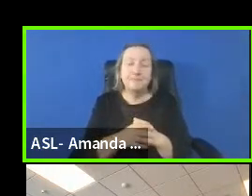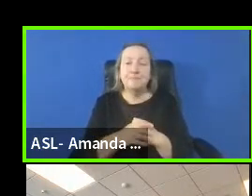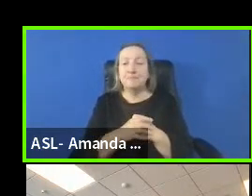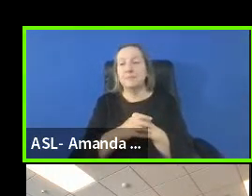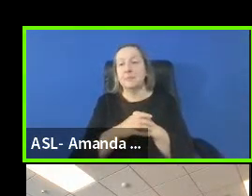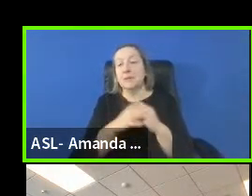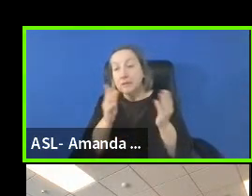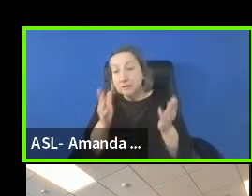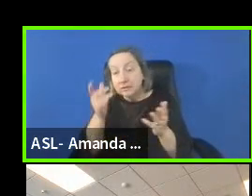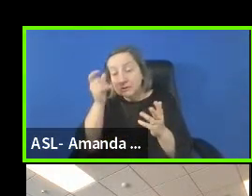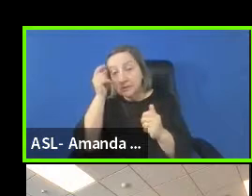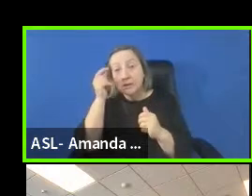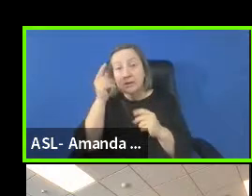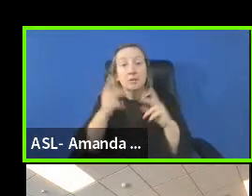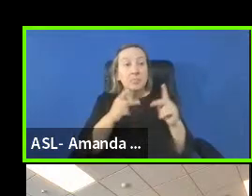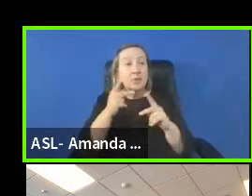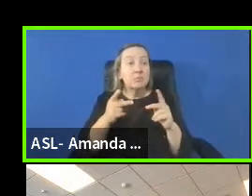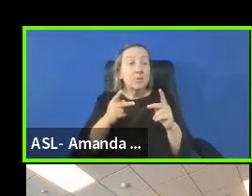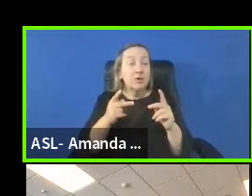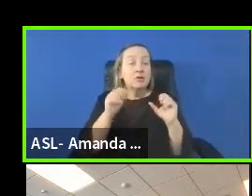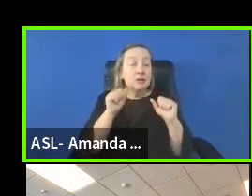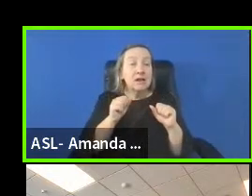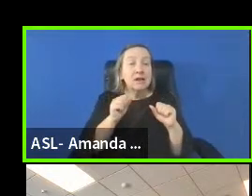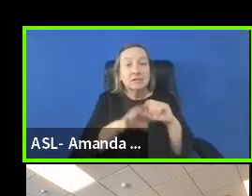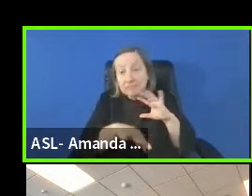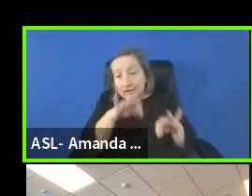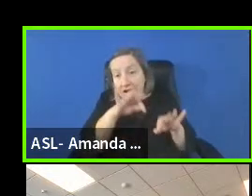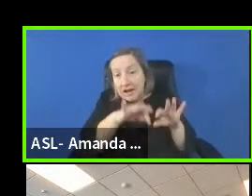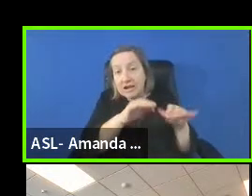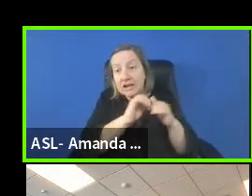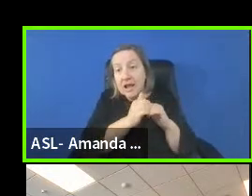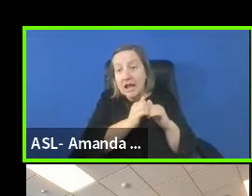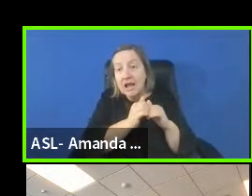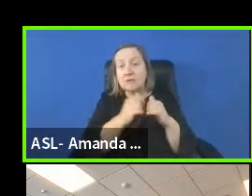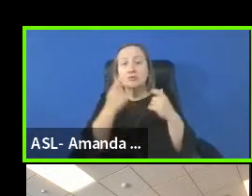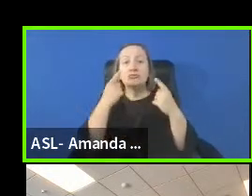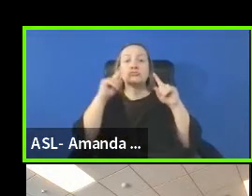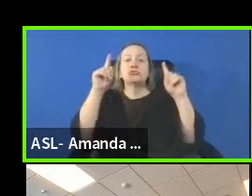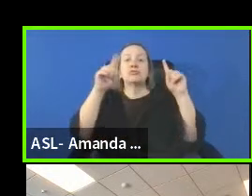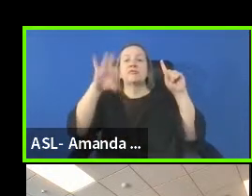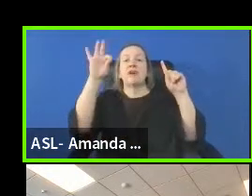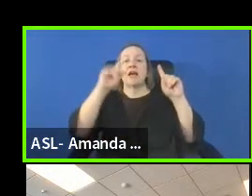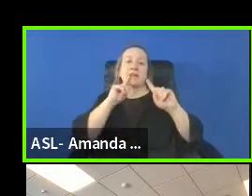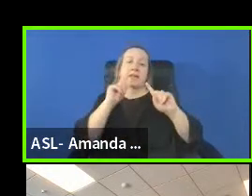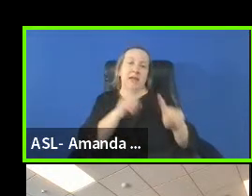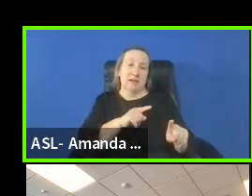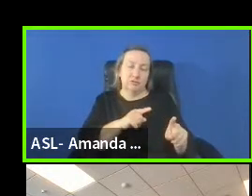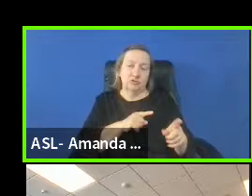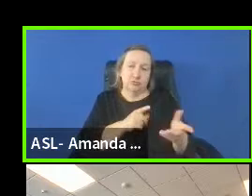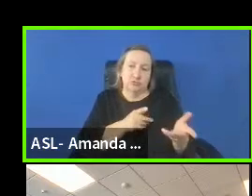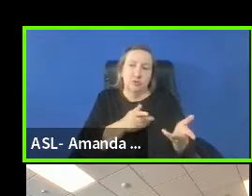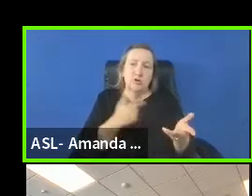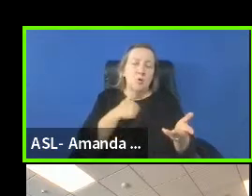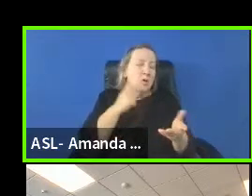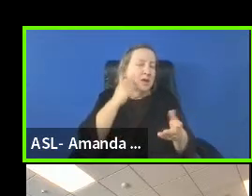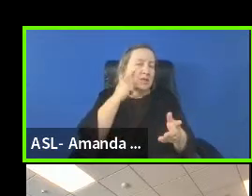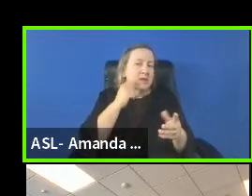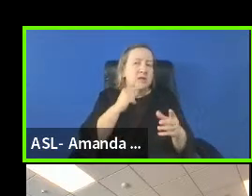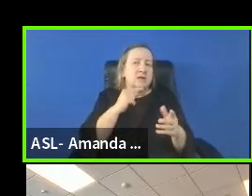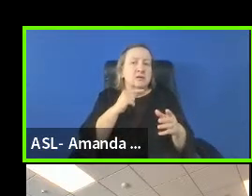said, people of goodwill can find a way to reach an answer, and we think that the Coast Guard has